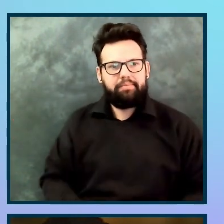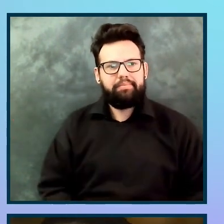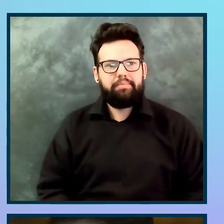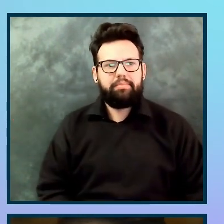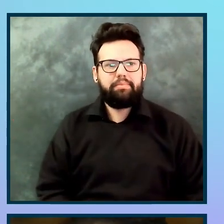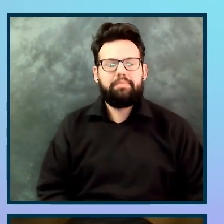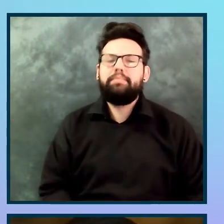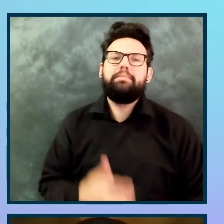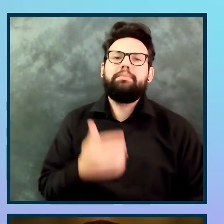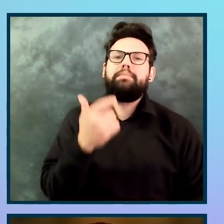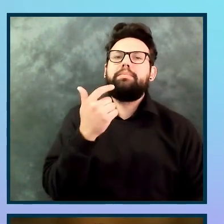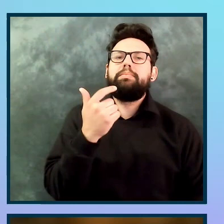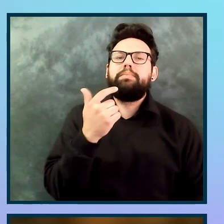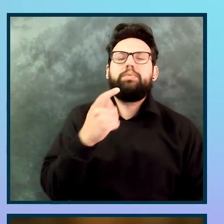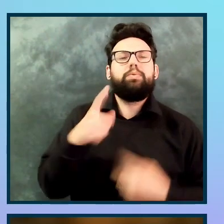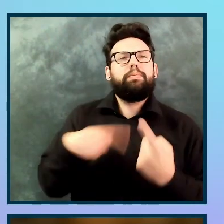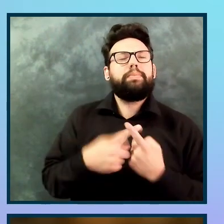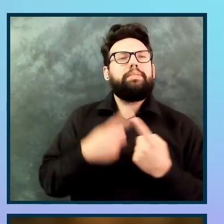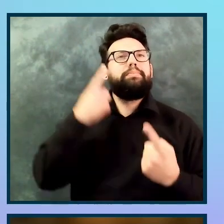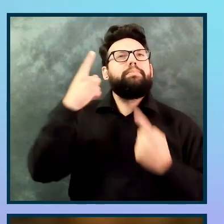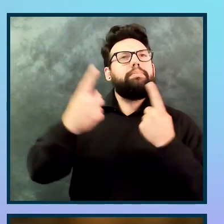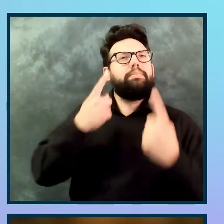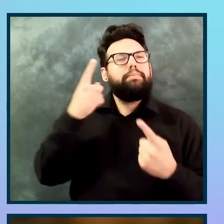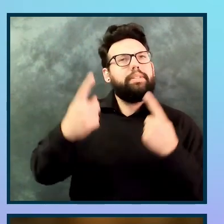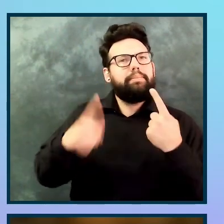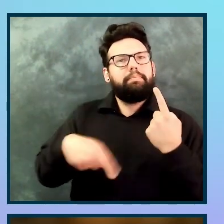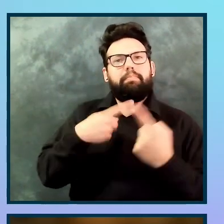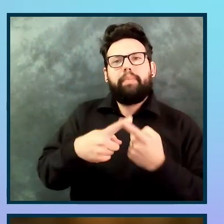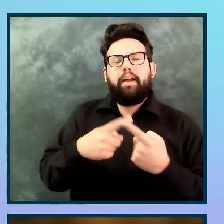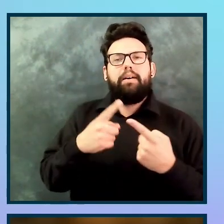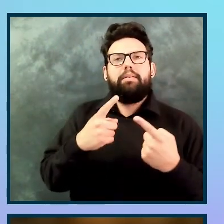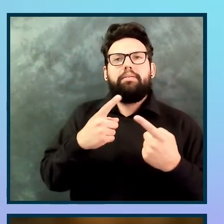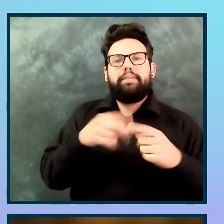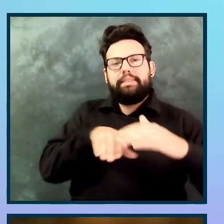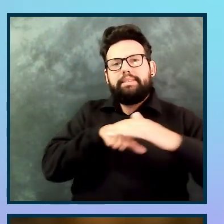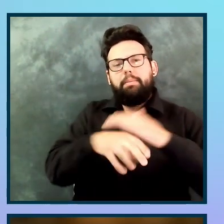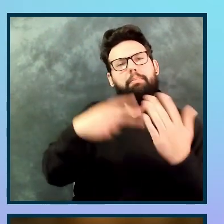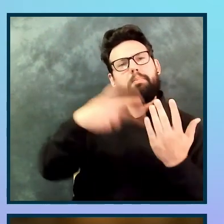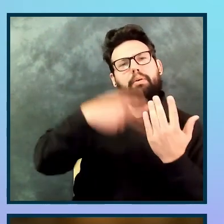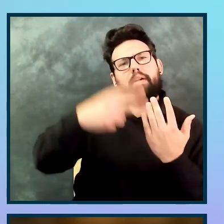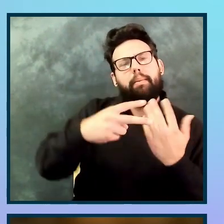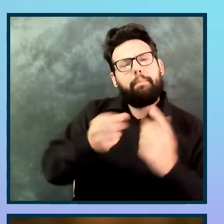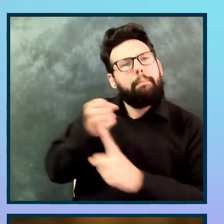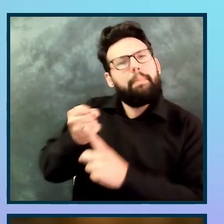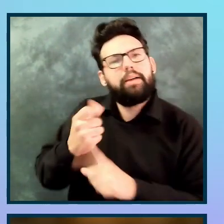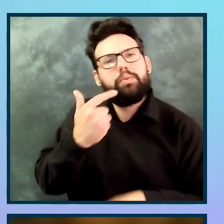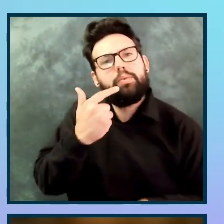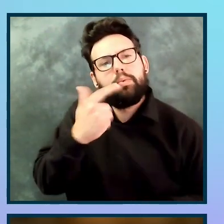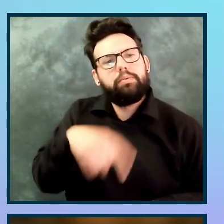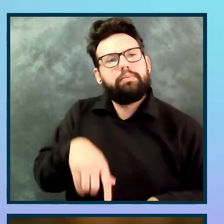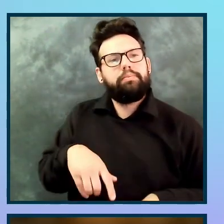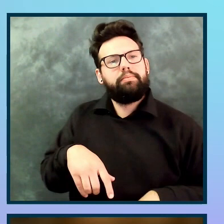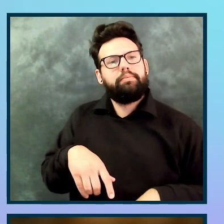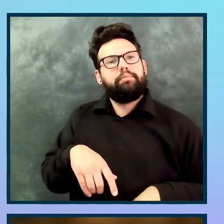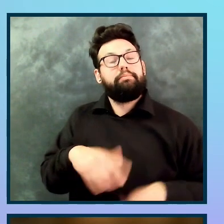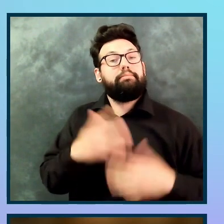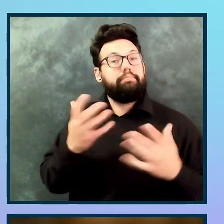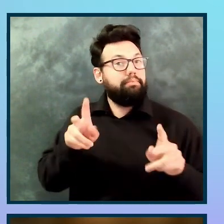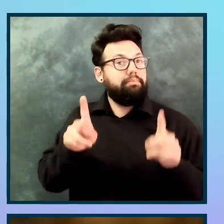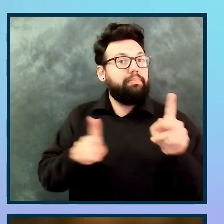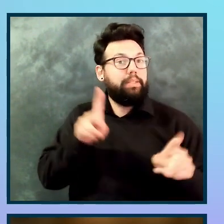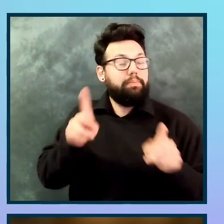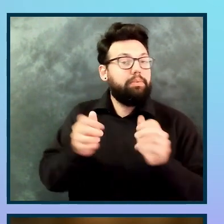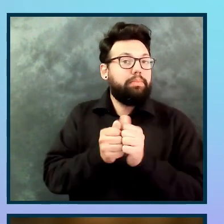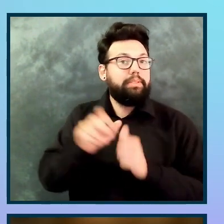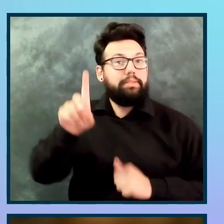So who is affected when we think about creating a strategic accessibility program? We have persons with